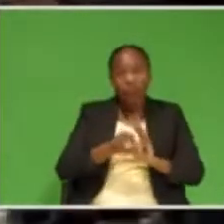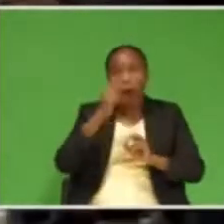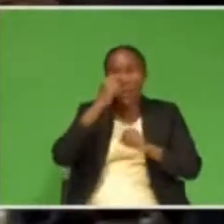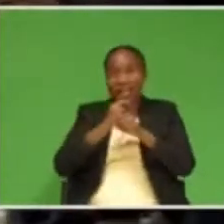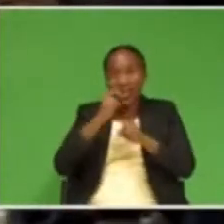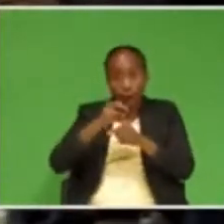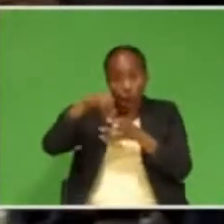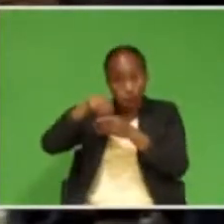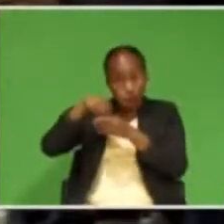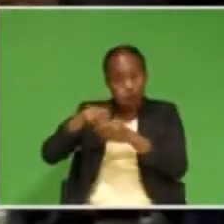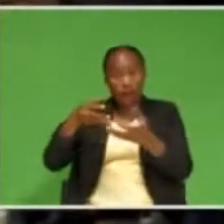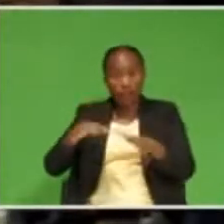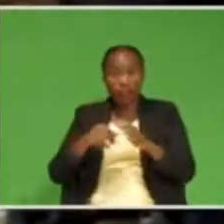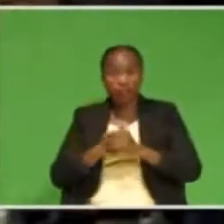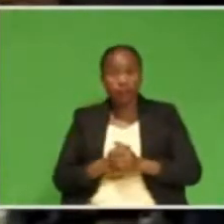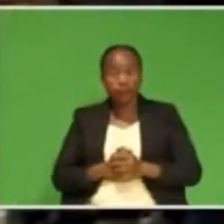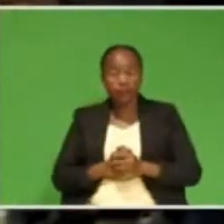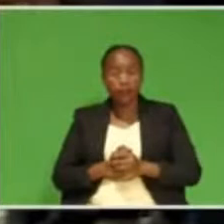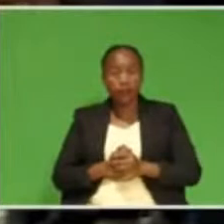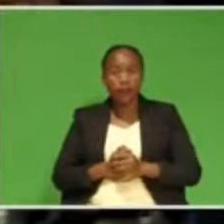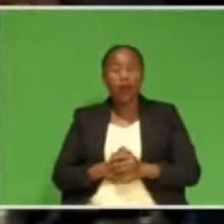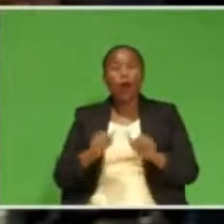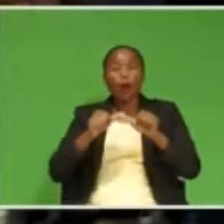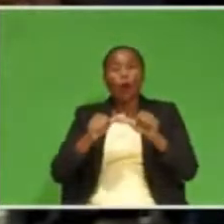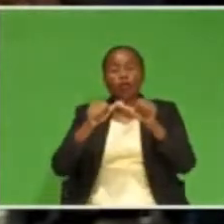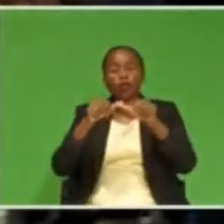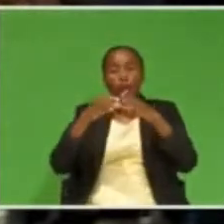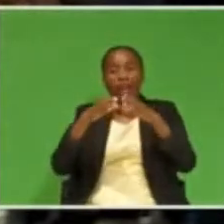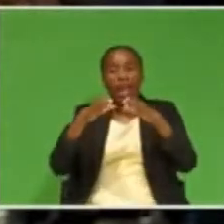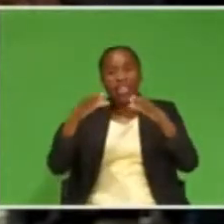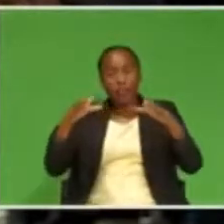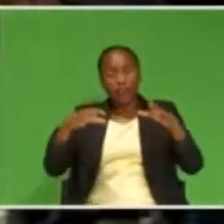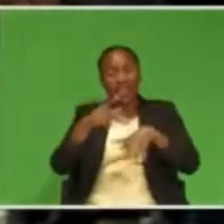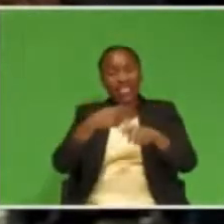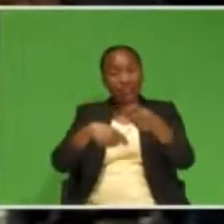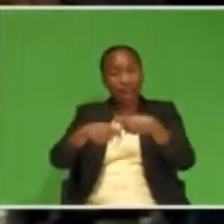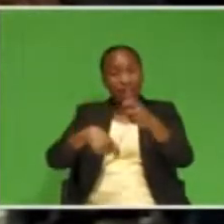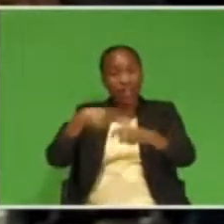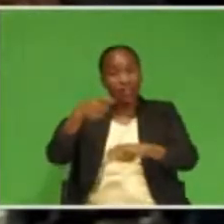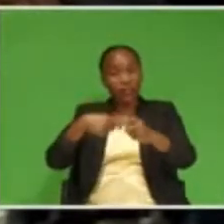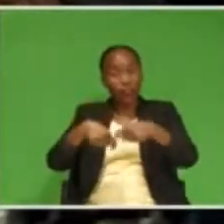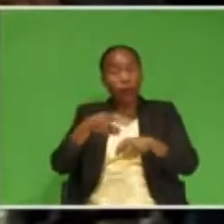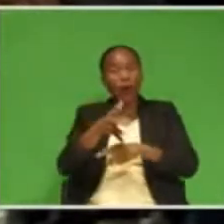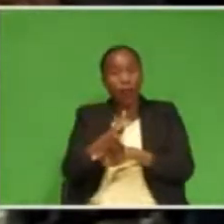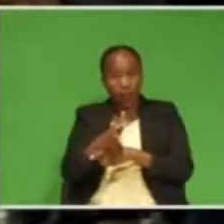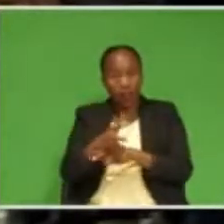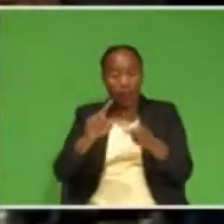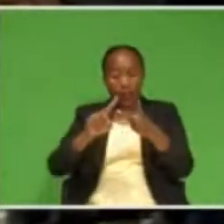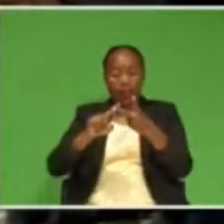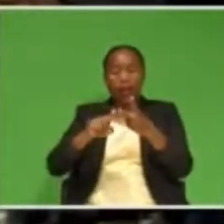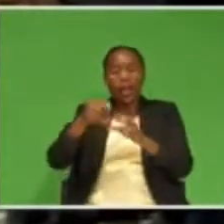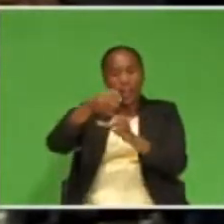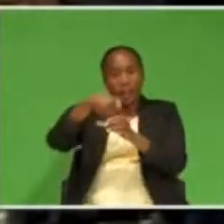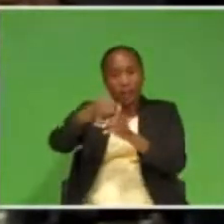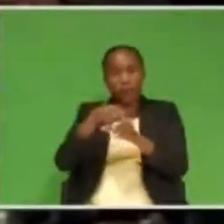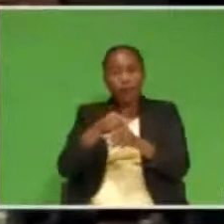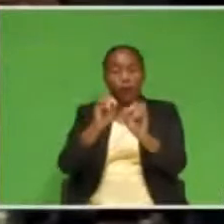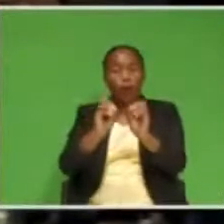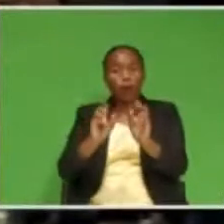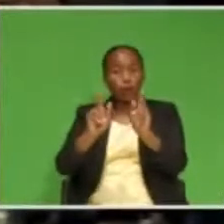in. We will continue to expand trade and investment